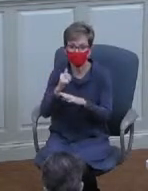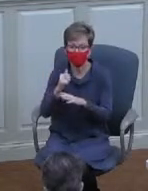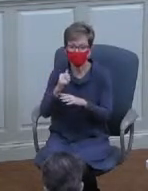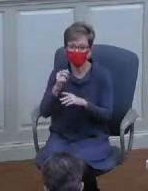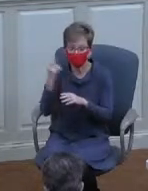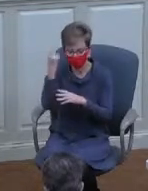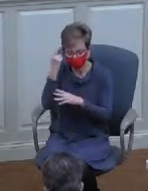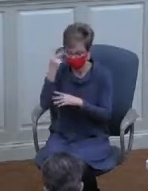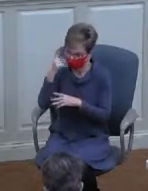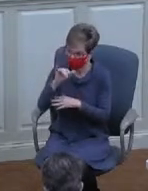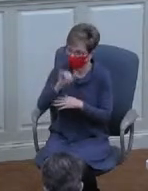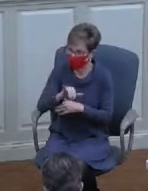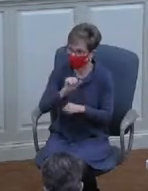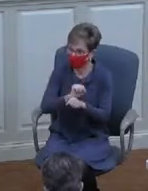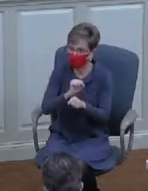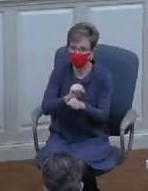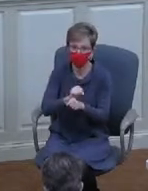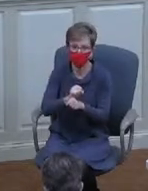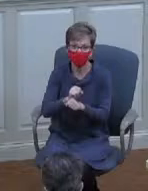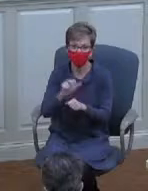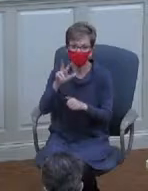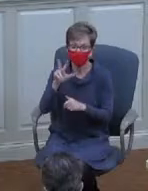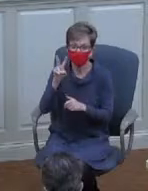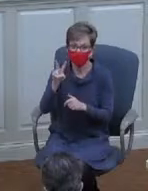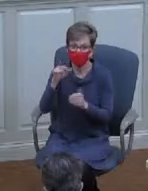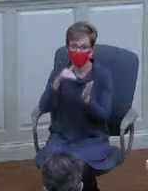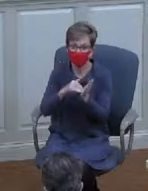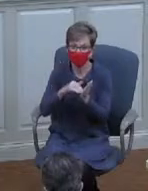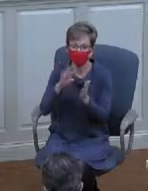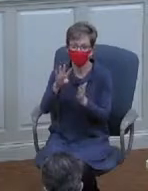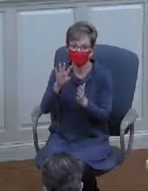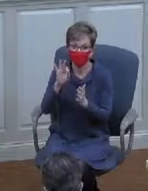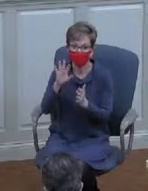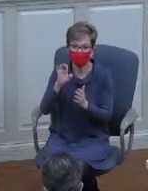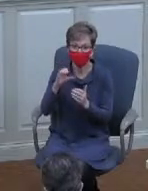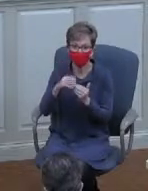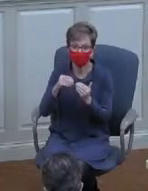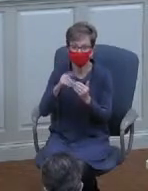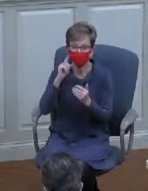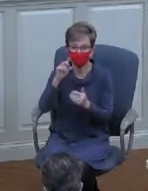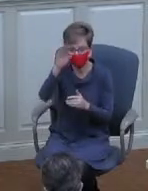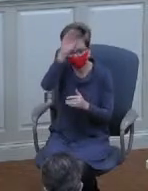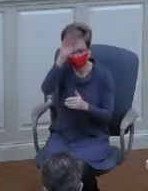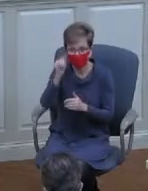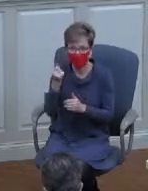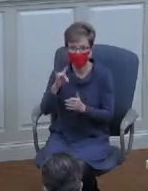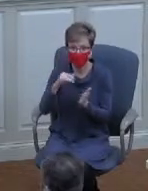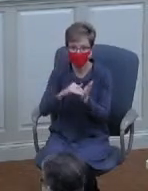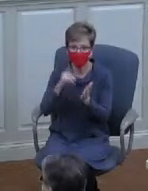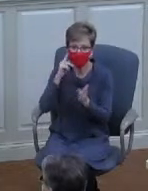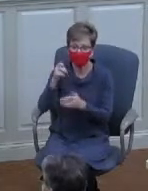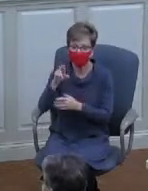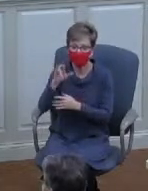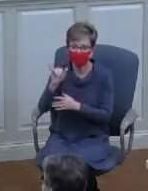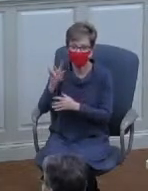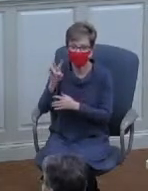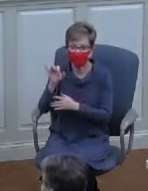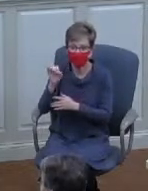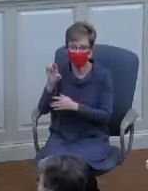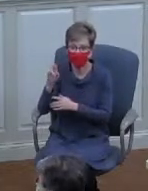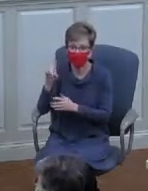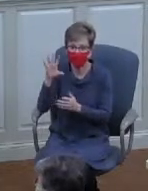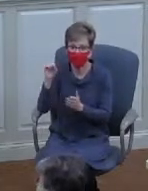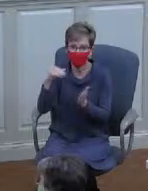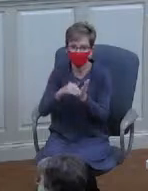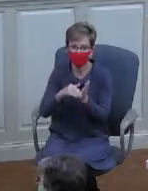for industry standards. It's $32,400 for the central fire station, $18,000 for the Perryville Road elevated tank, and